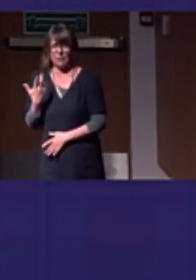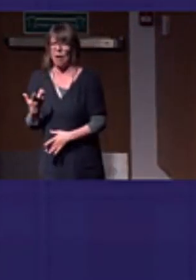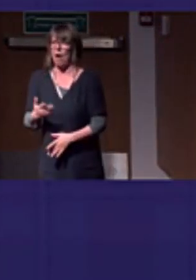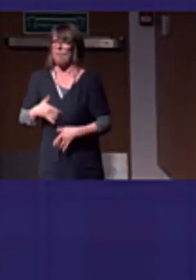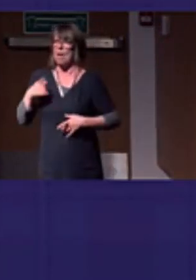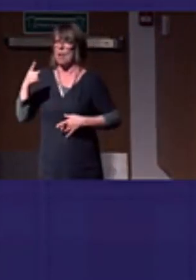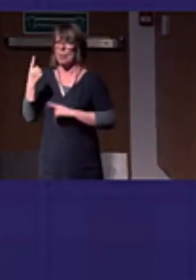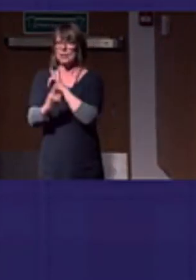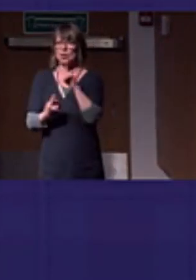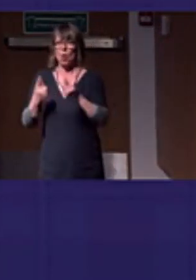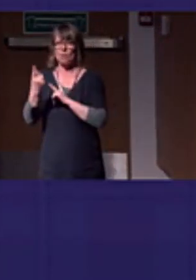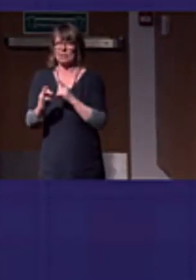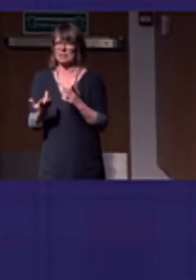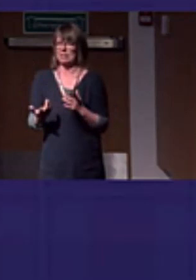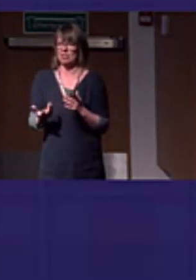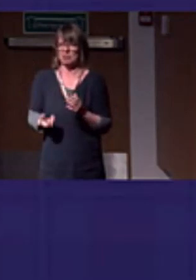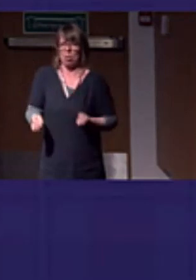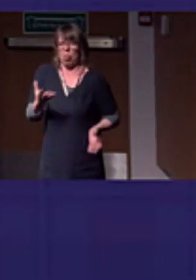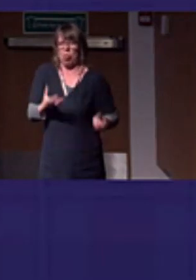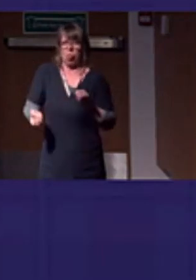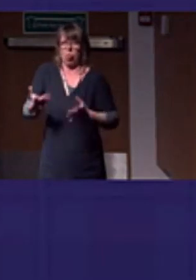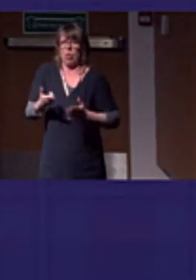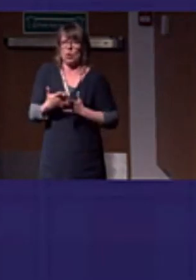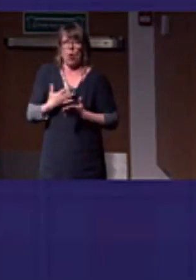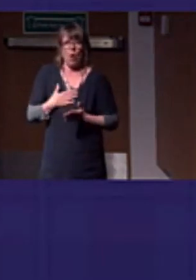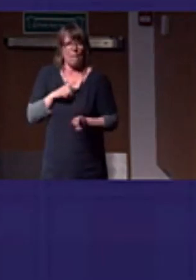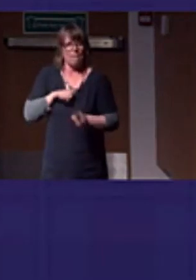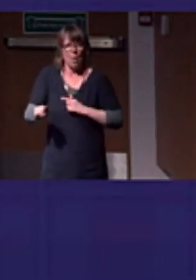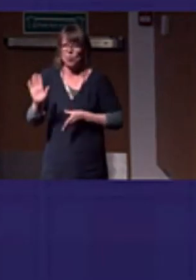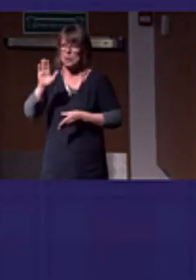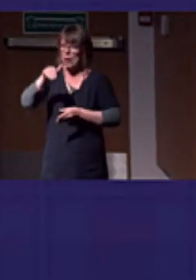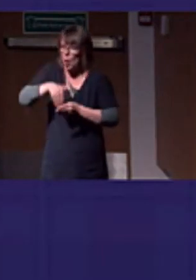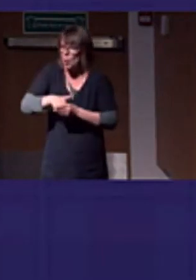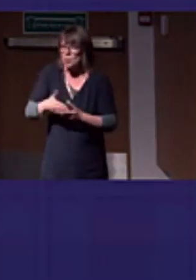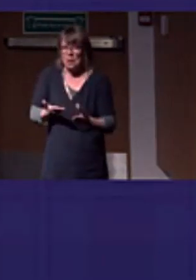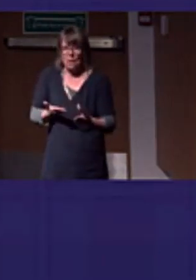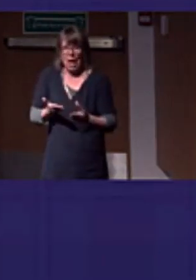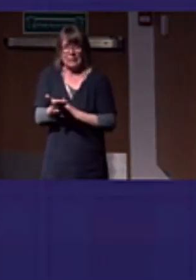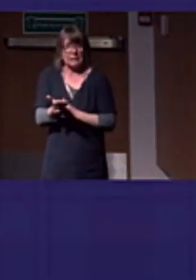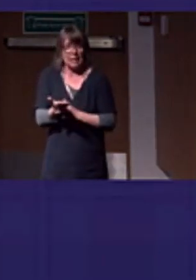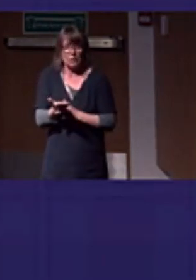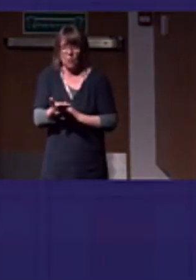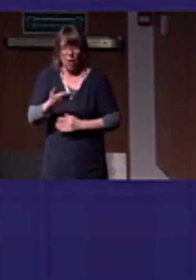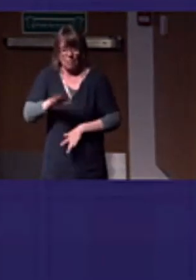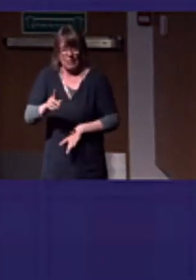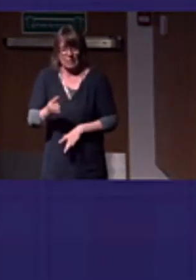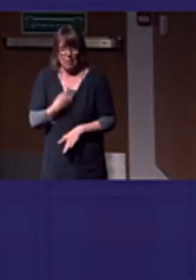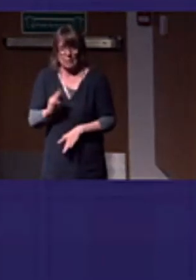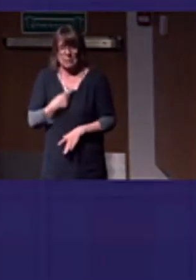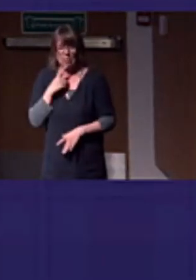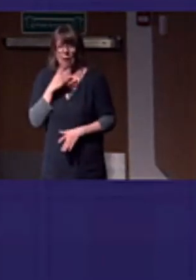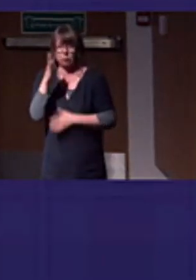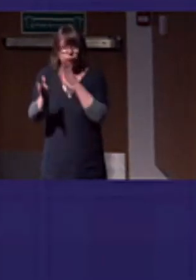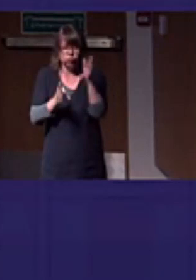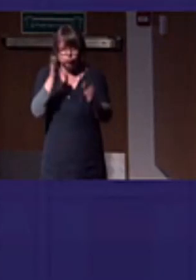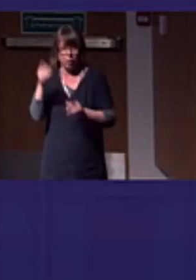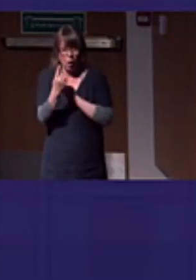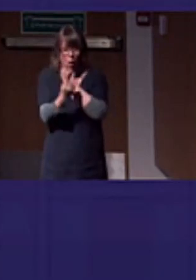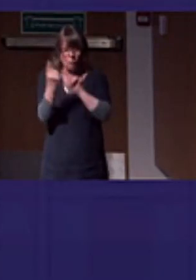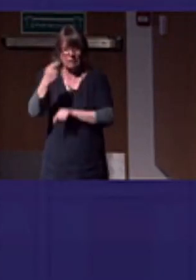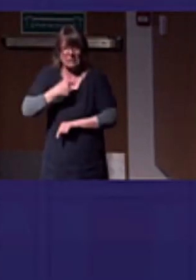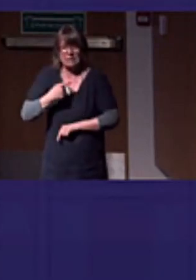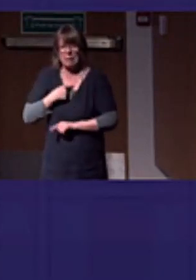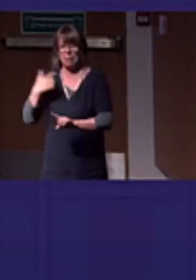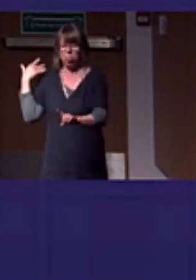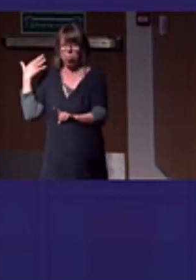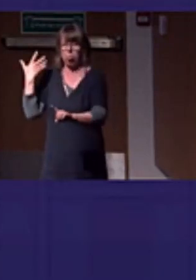group of volunteers. It feels like the most inclusive, accessible conference I have ever been to. And I've been to a shit ton of conferences.